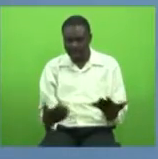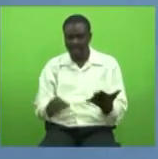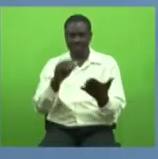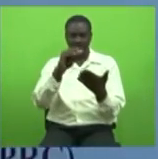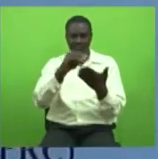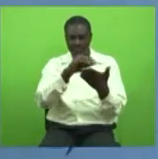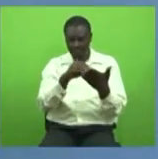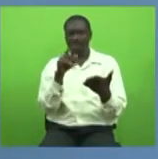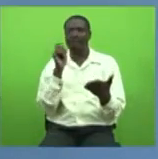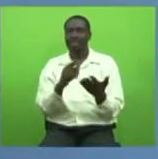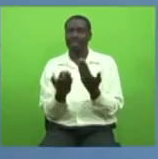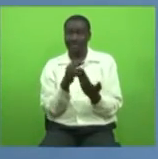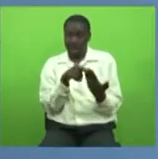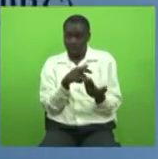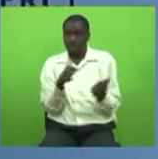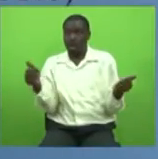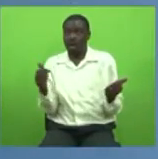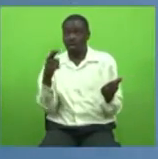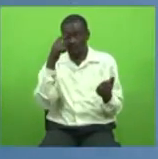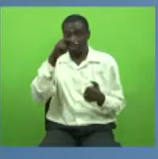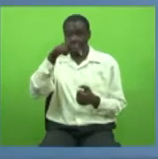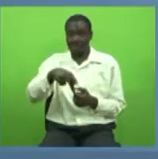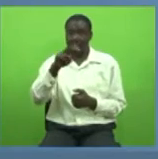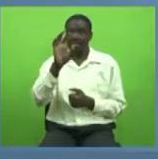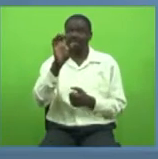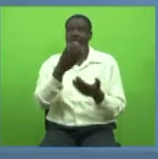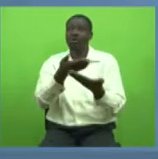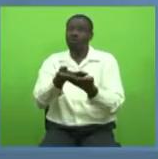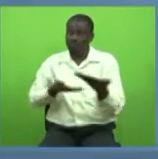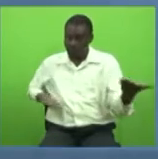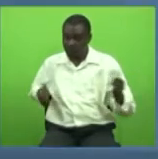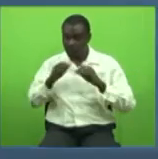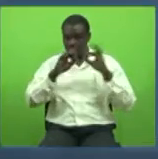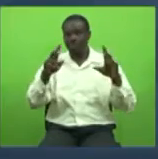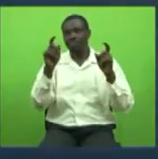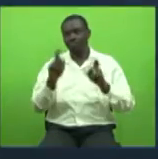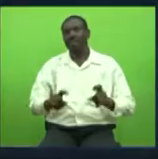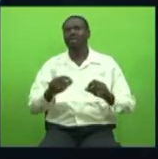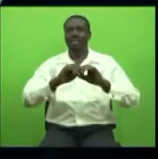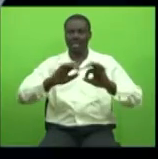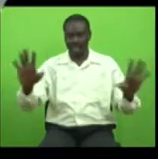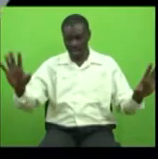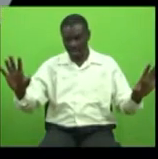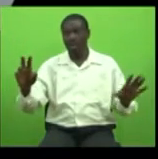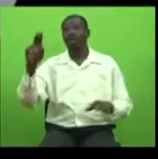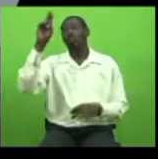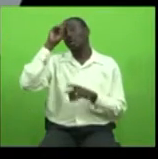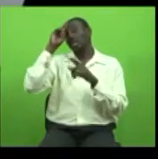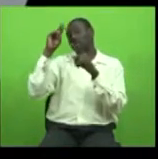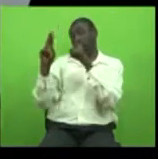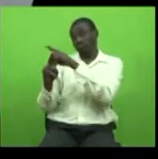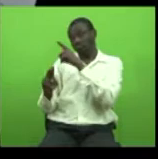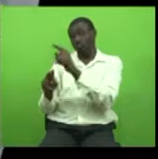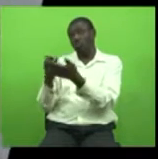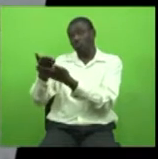care form, commonly known as the PRC form, and the Kenya Police Medical Examination form, commonly